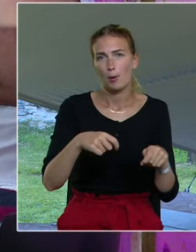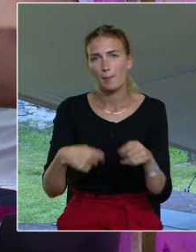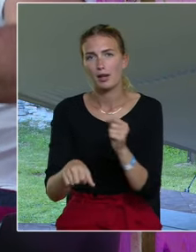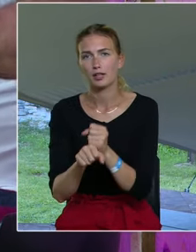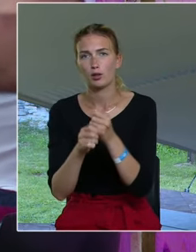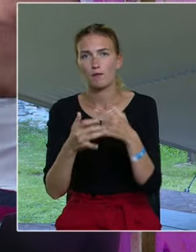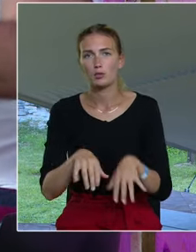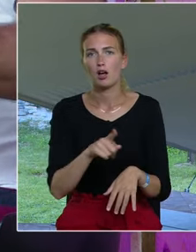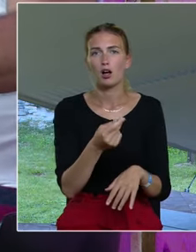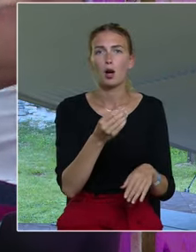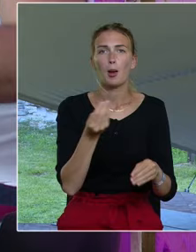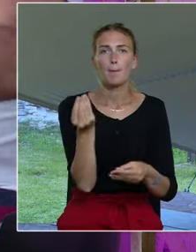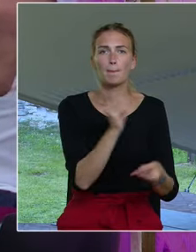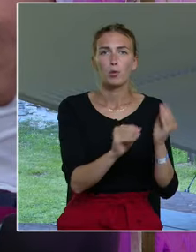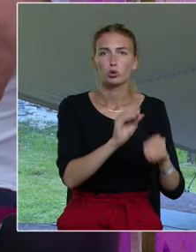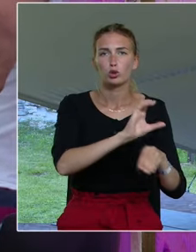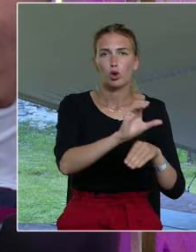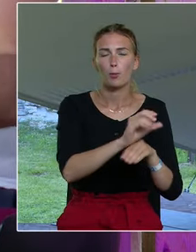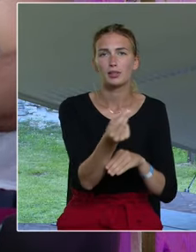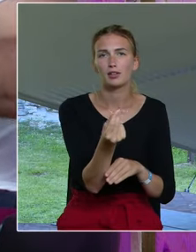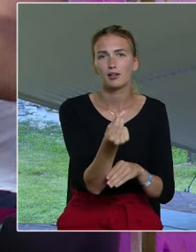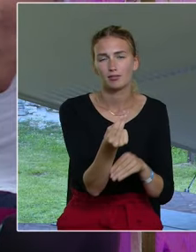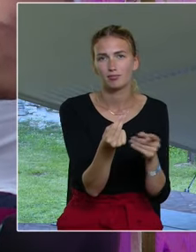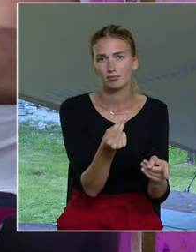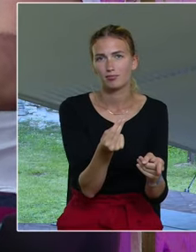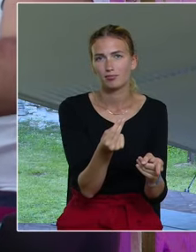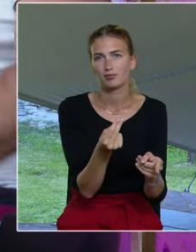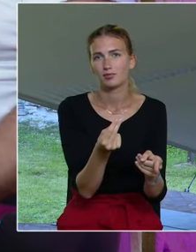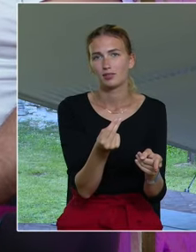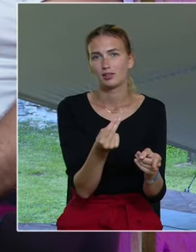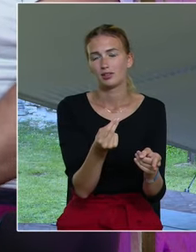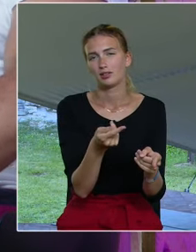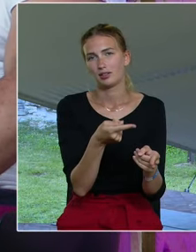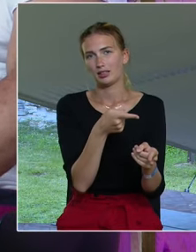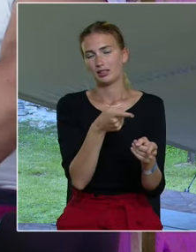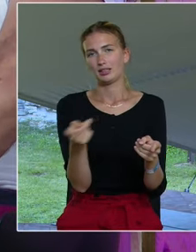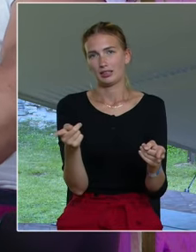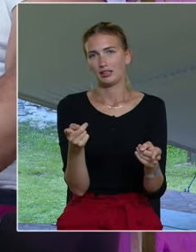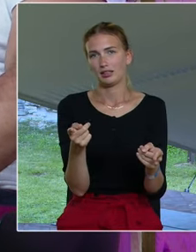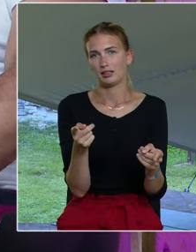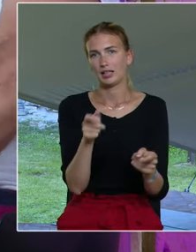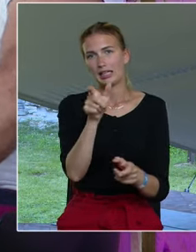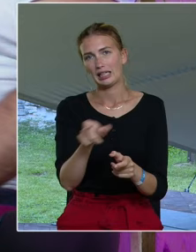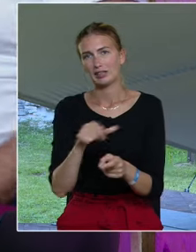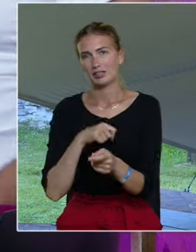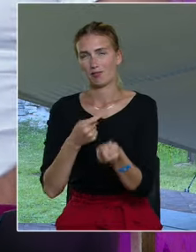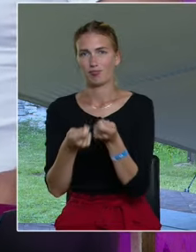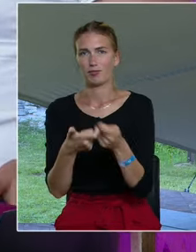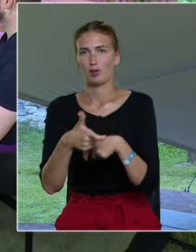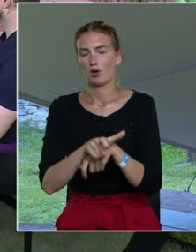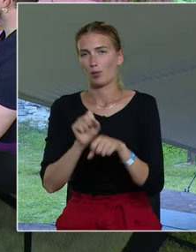of production, what Karl Marx said, the means of production should be handed back to the people, and that's what we really need to do.